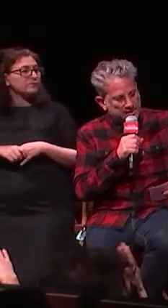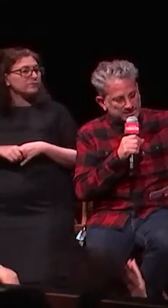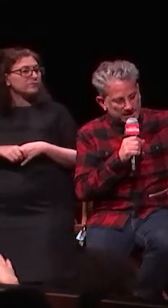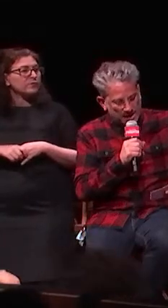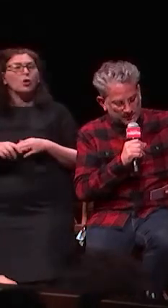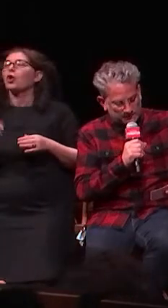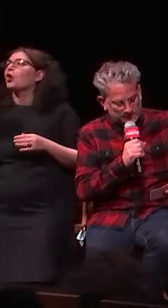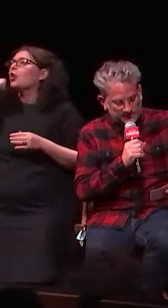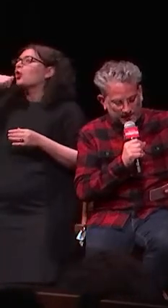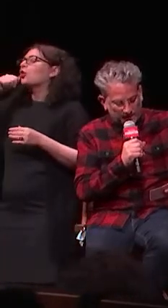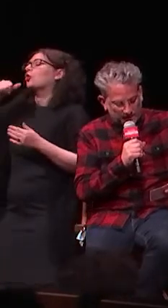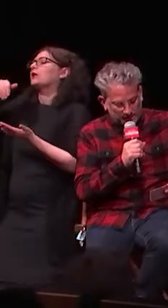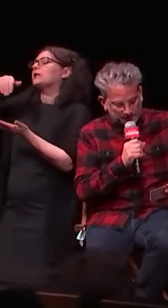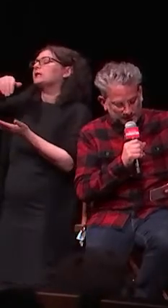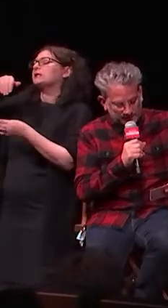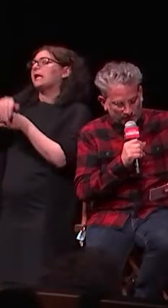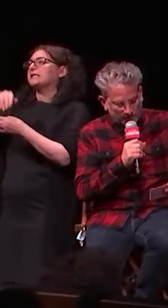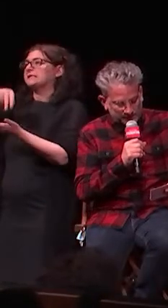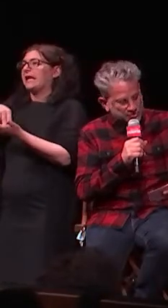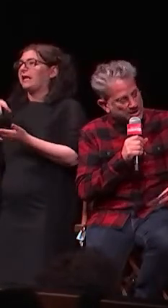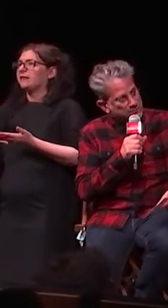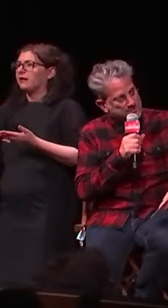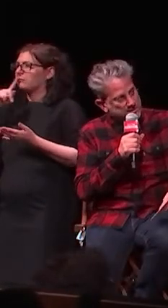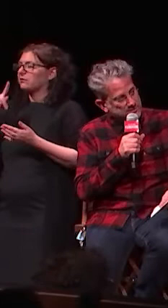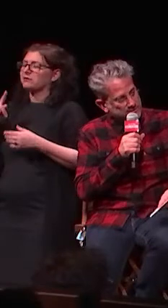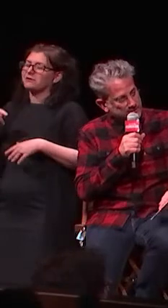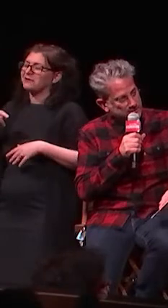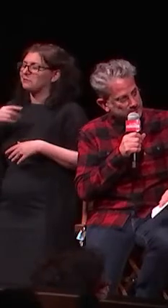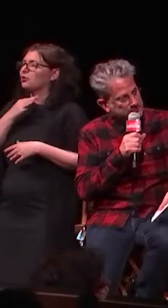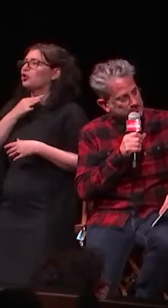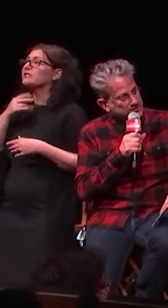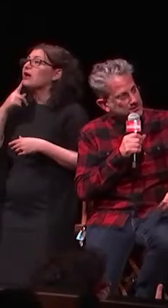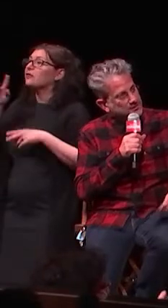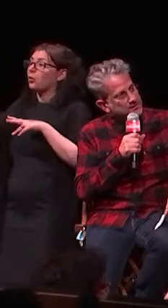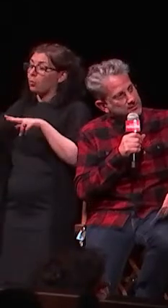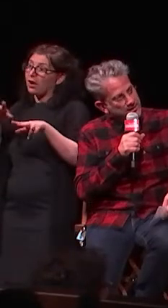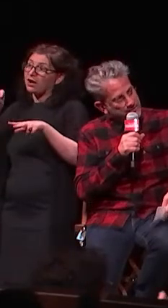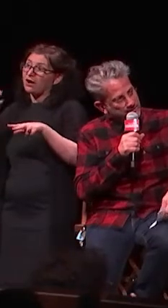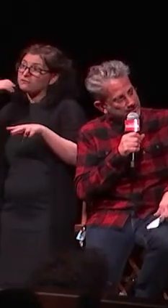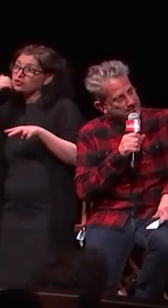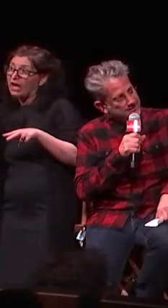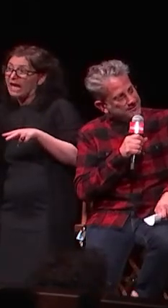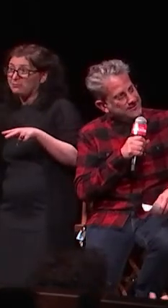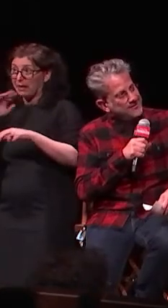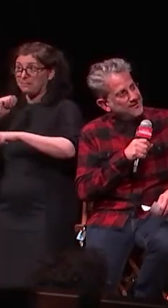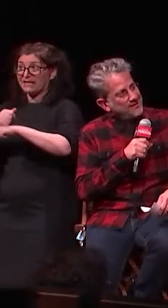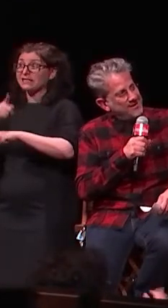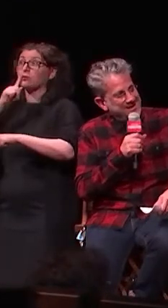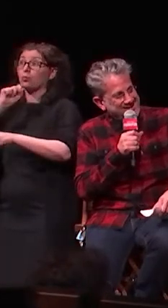And Girl Night Stand, I'm very curious if the Walk of Shame was based on a real epic.